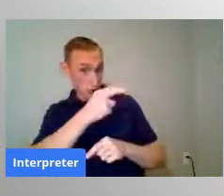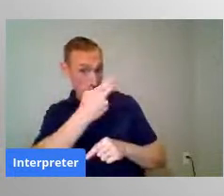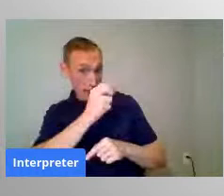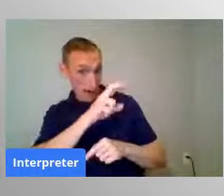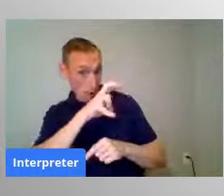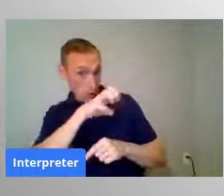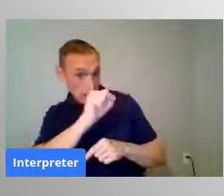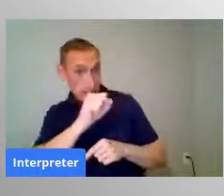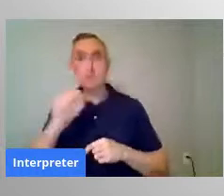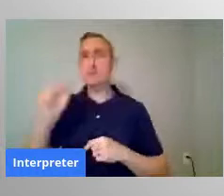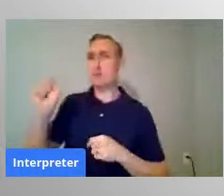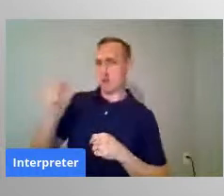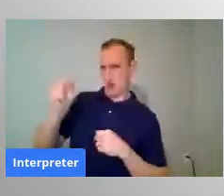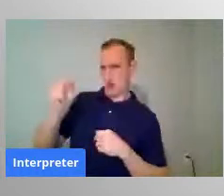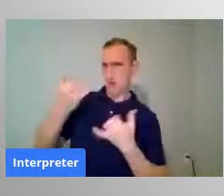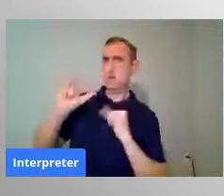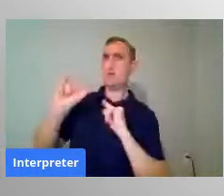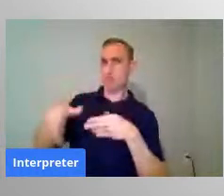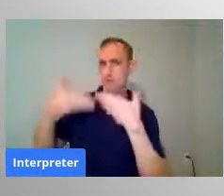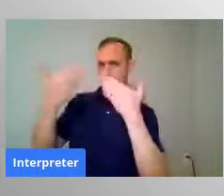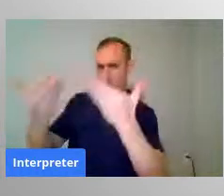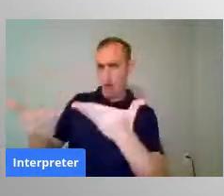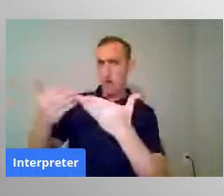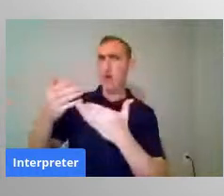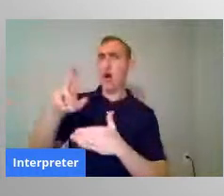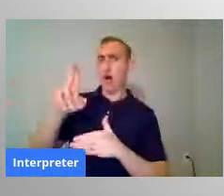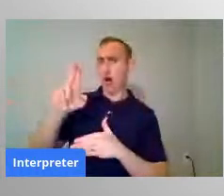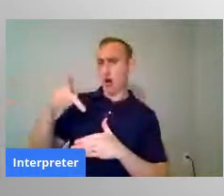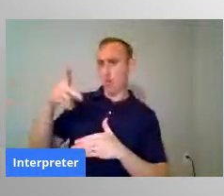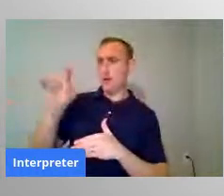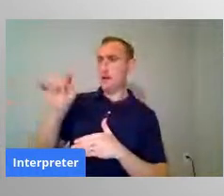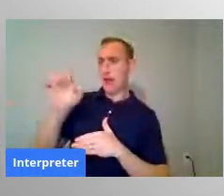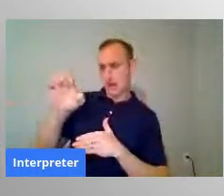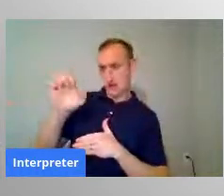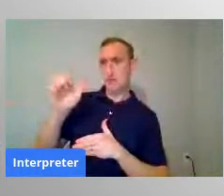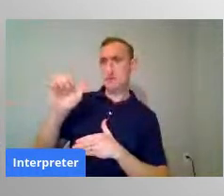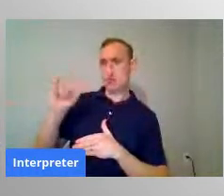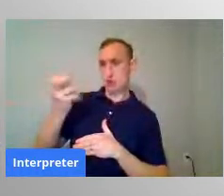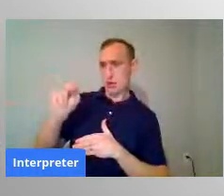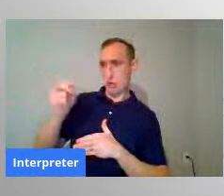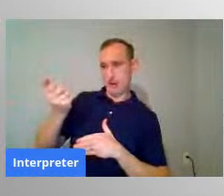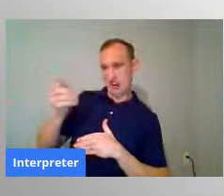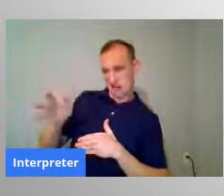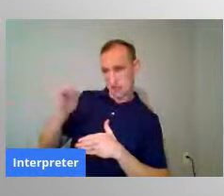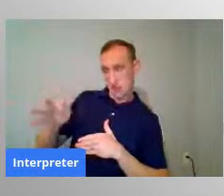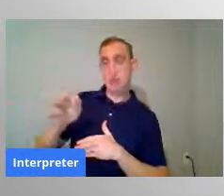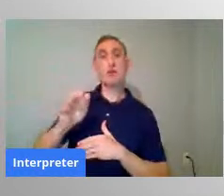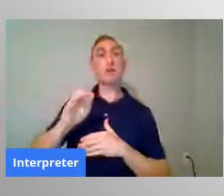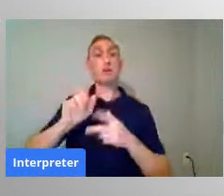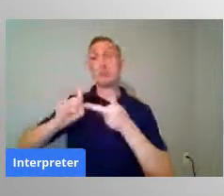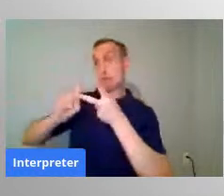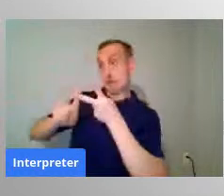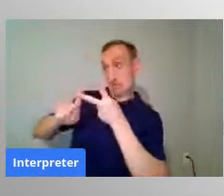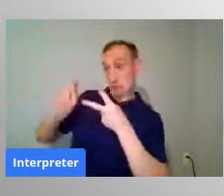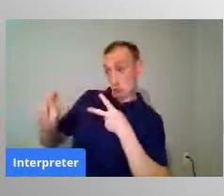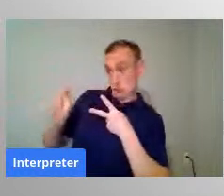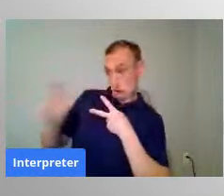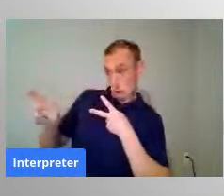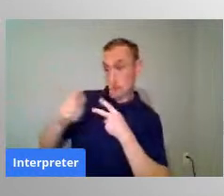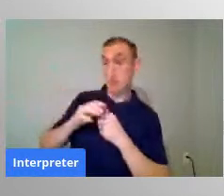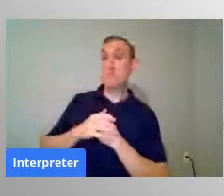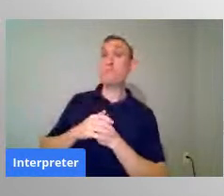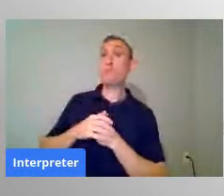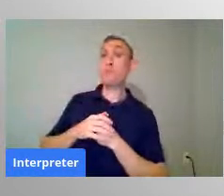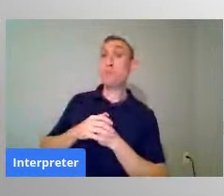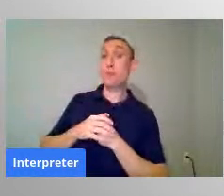Yes, ma'am. Okay. And the second was, is there a way to share school